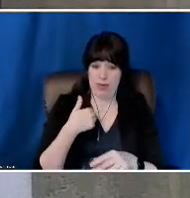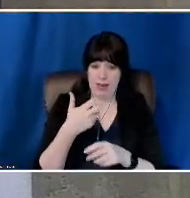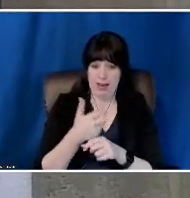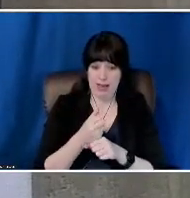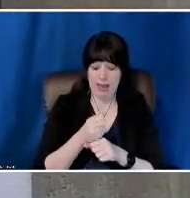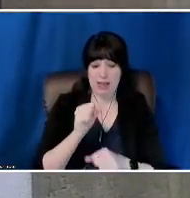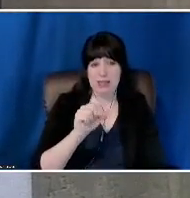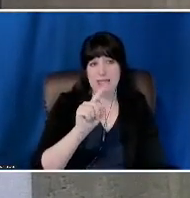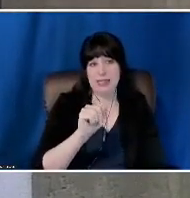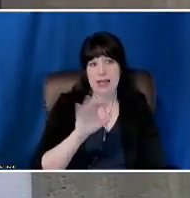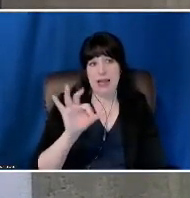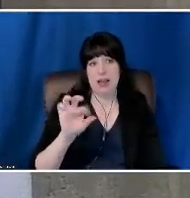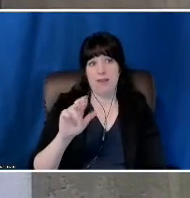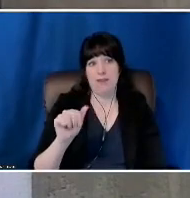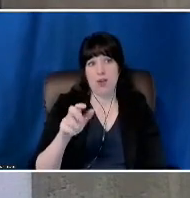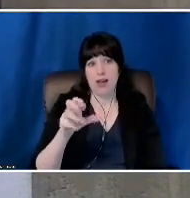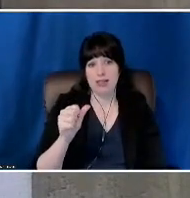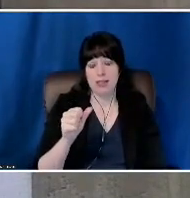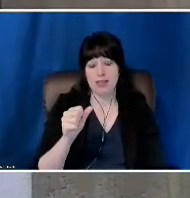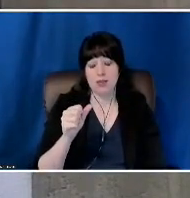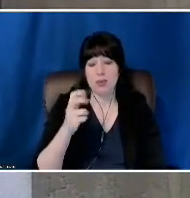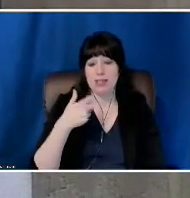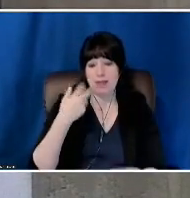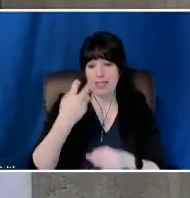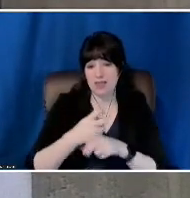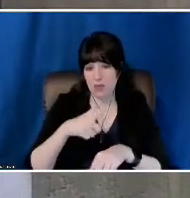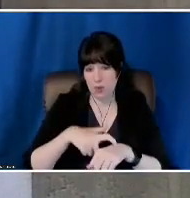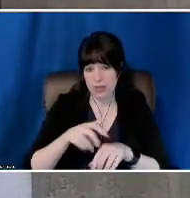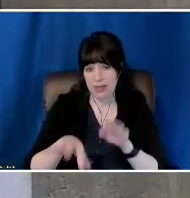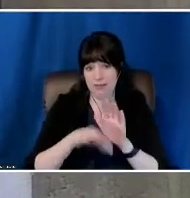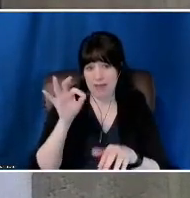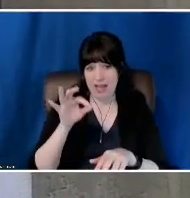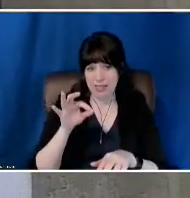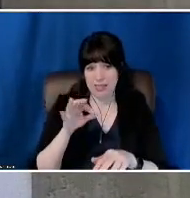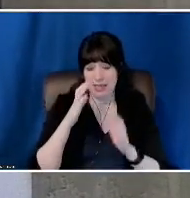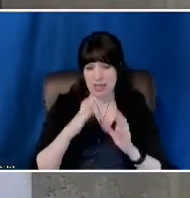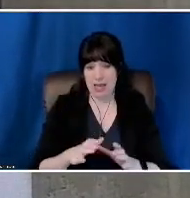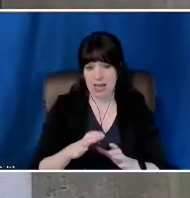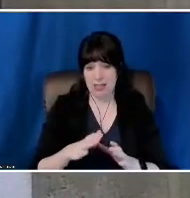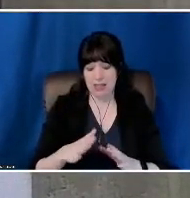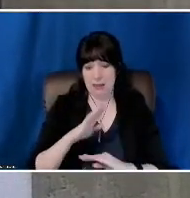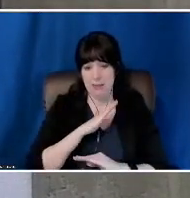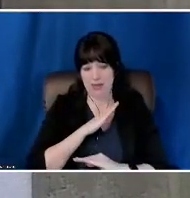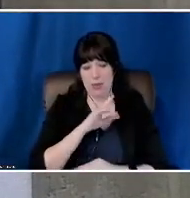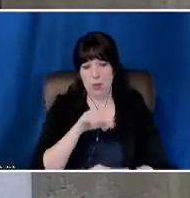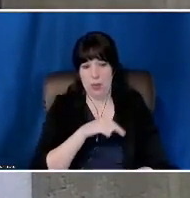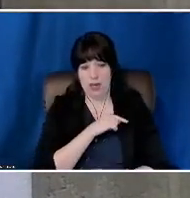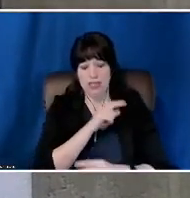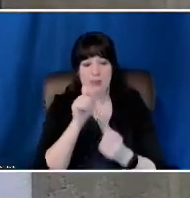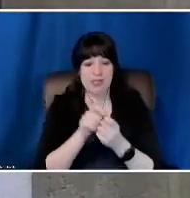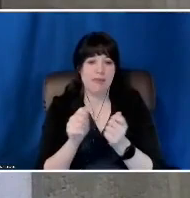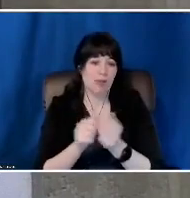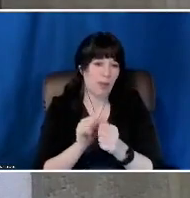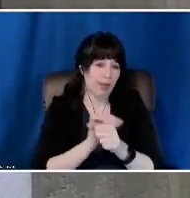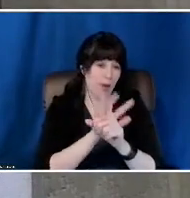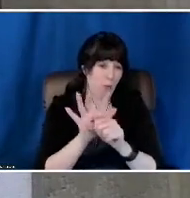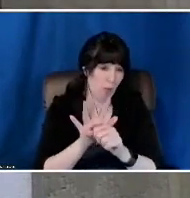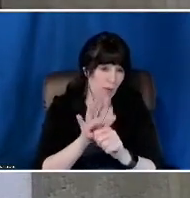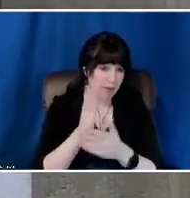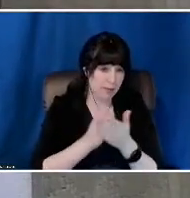was having difficulty finding clients who could meet the qualifications, particularly with the COVID tieback. Thank